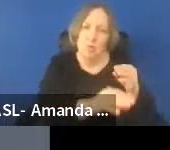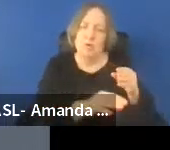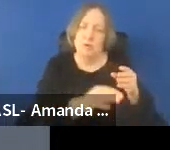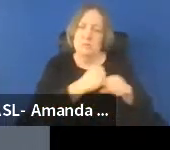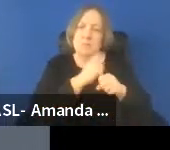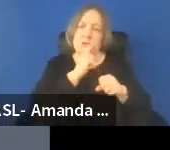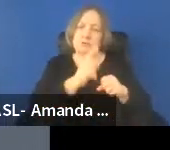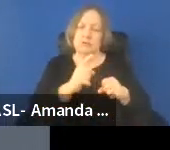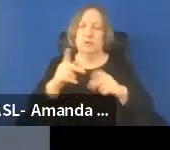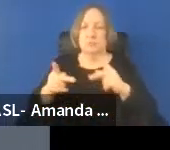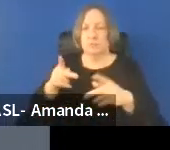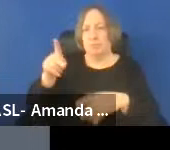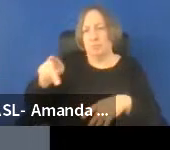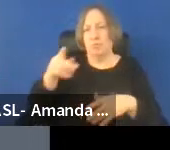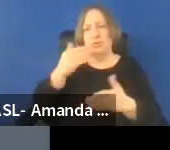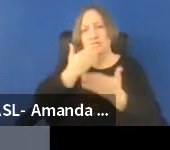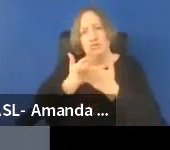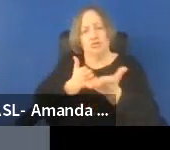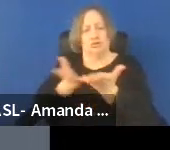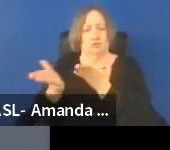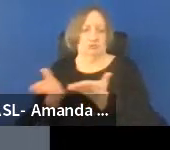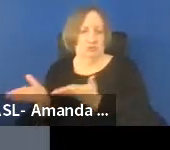sure that Portlanders are served well. So